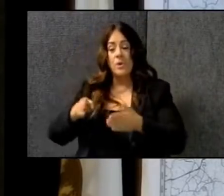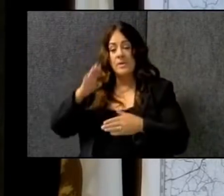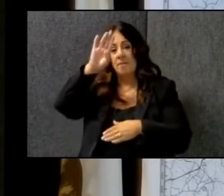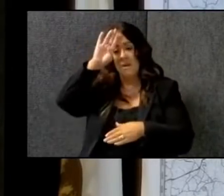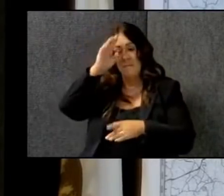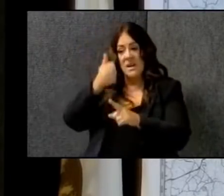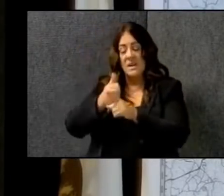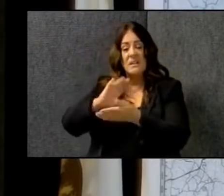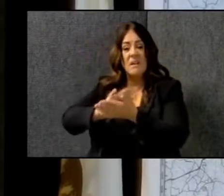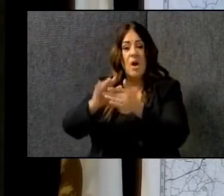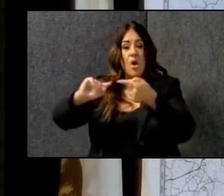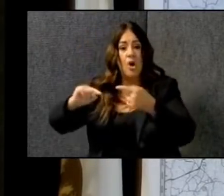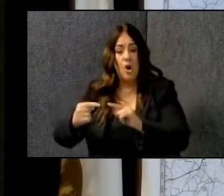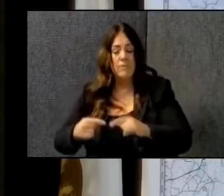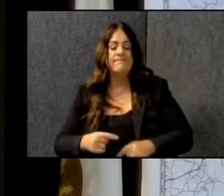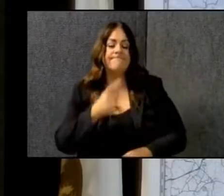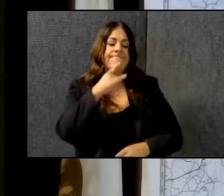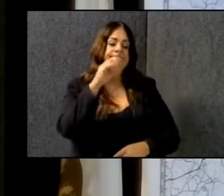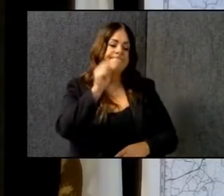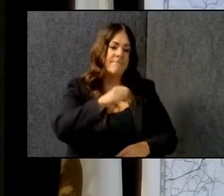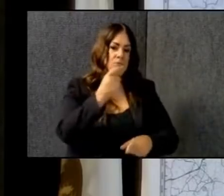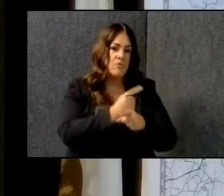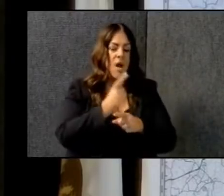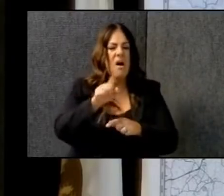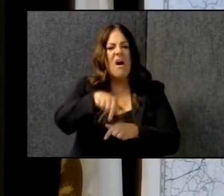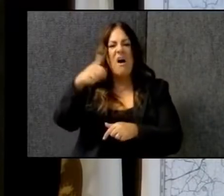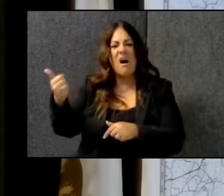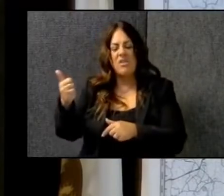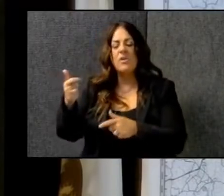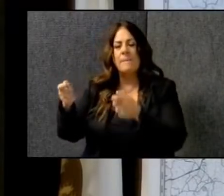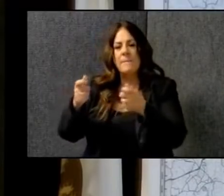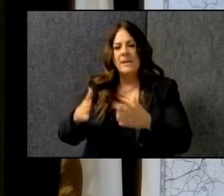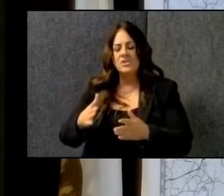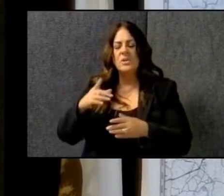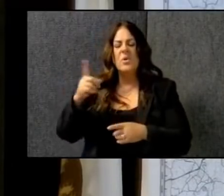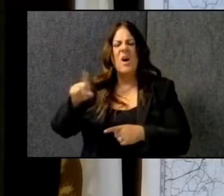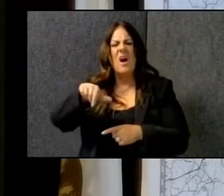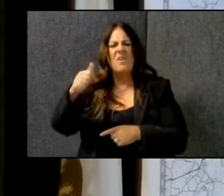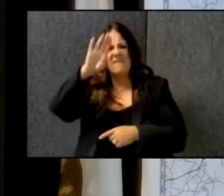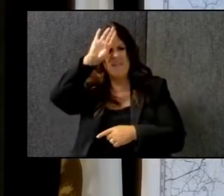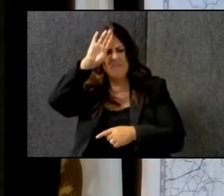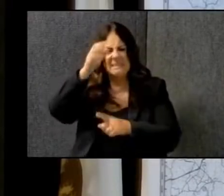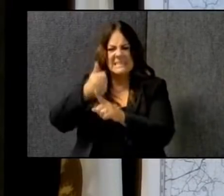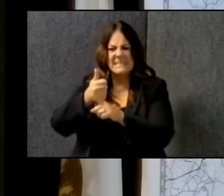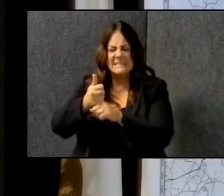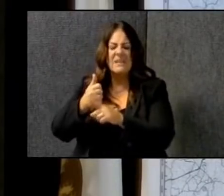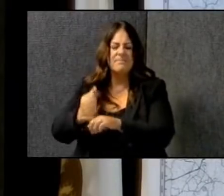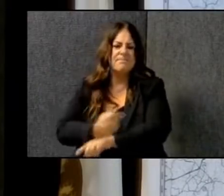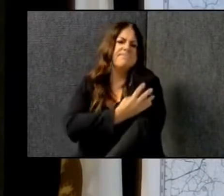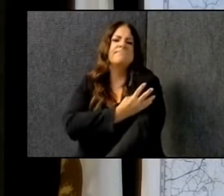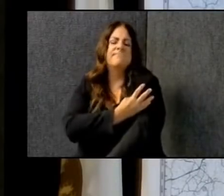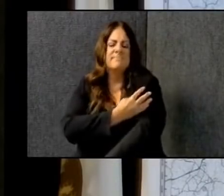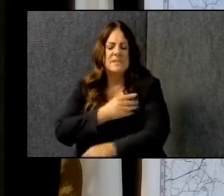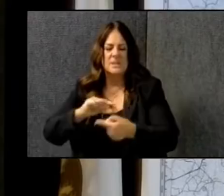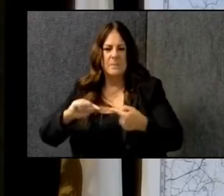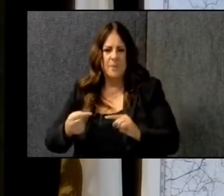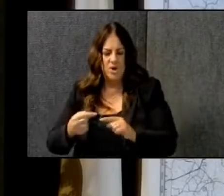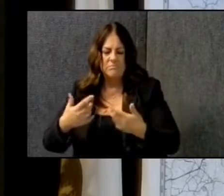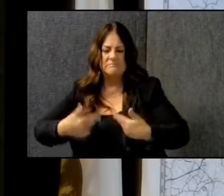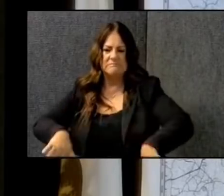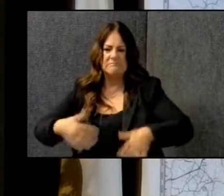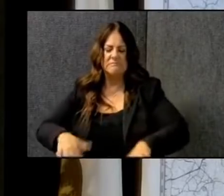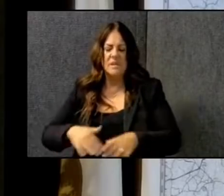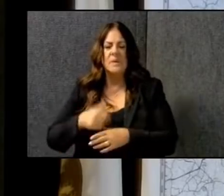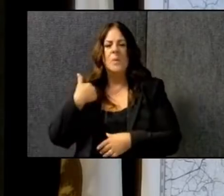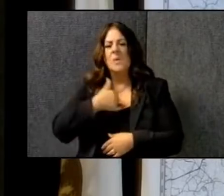night, Chief Carter, one of our other incident commanders, talked about the firefighter that was burned earlier in the incident,